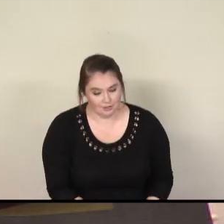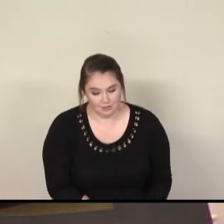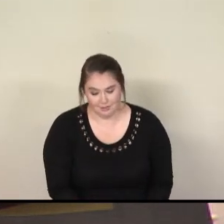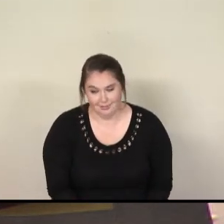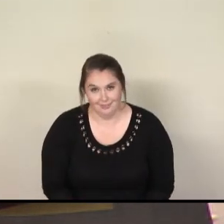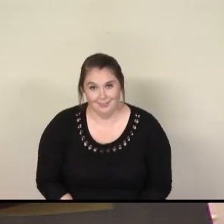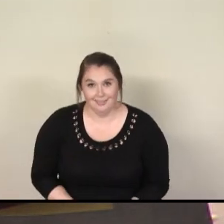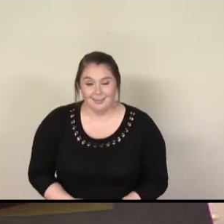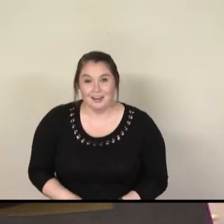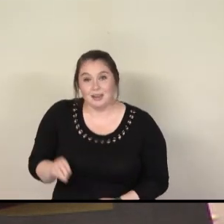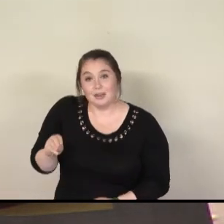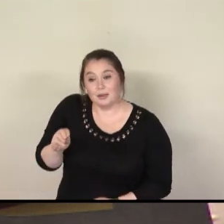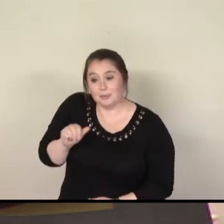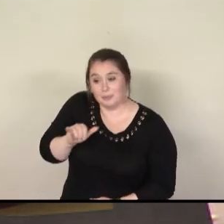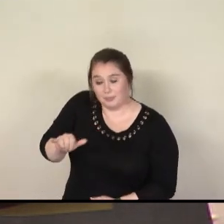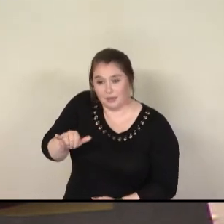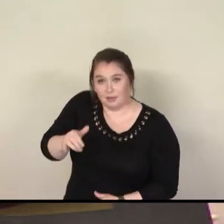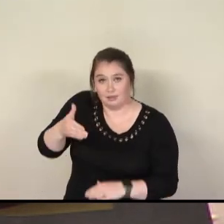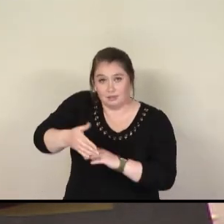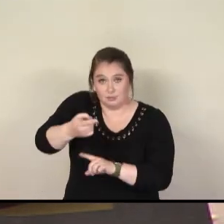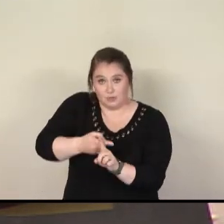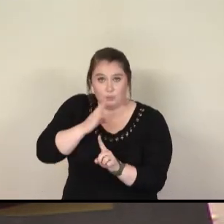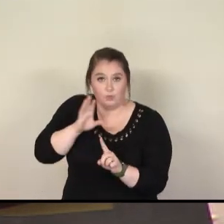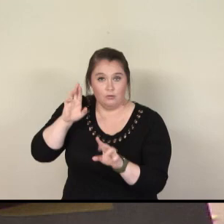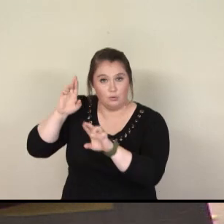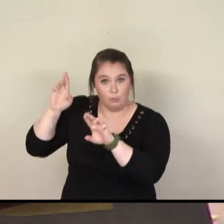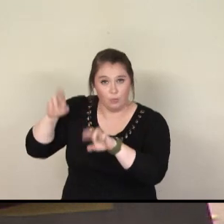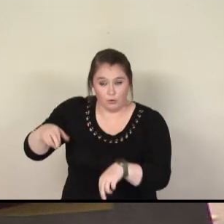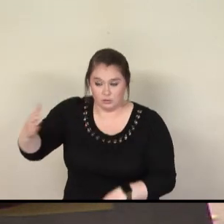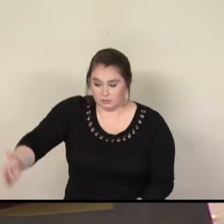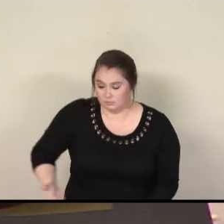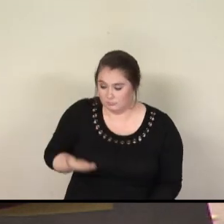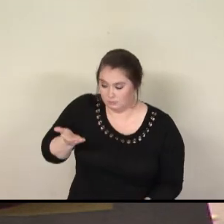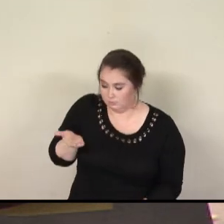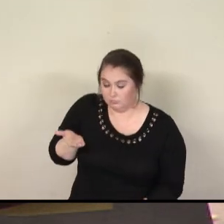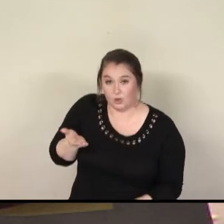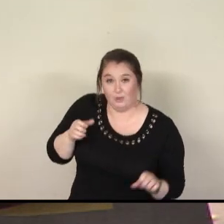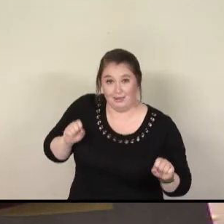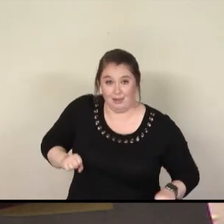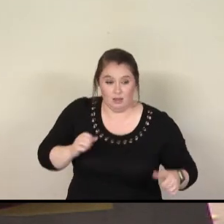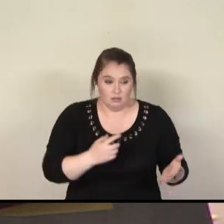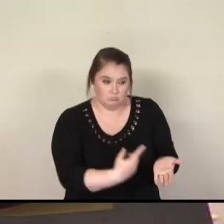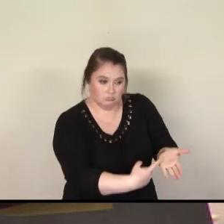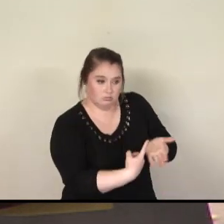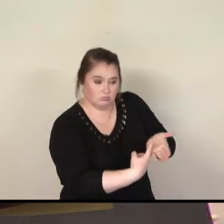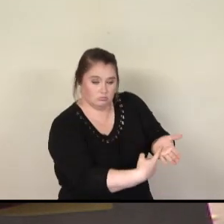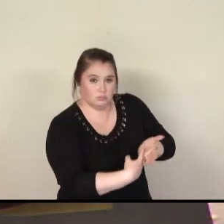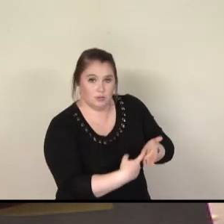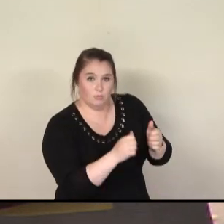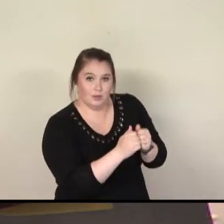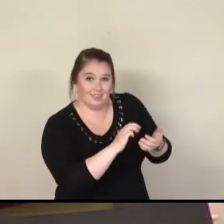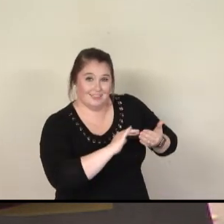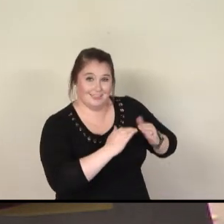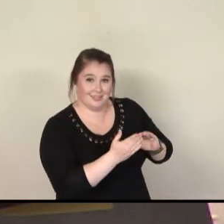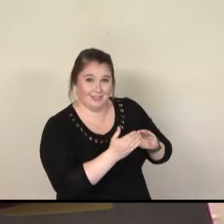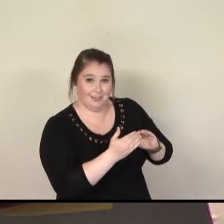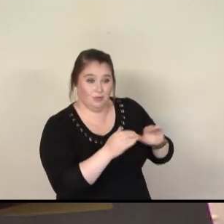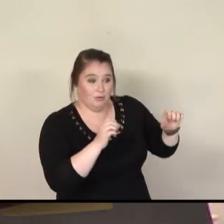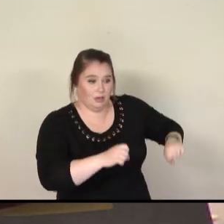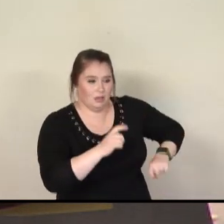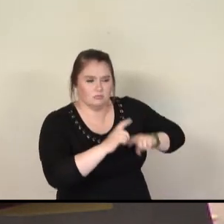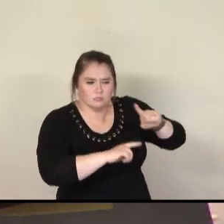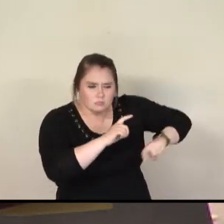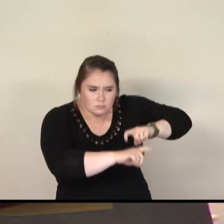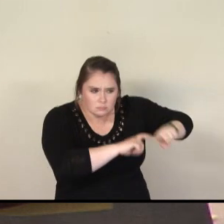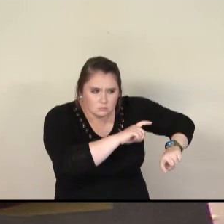going. In May, we will have a report, and we'll work with the city from now till May to get some